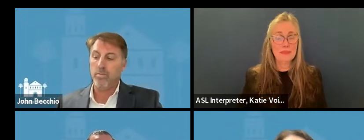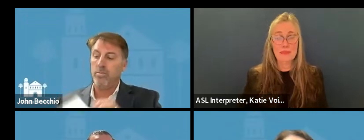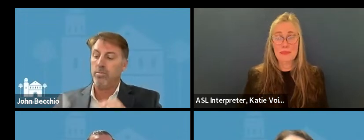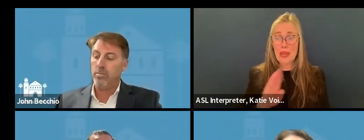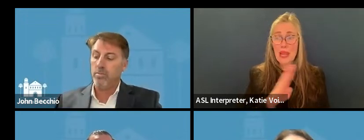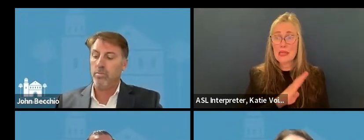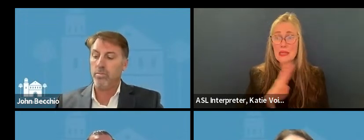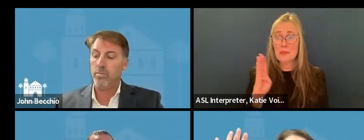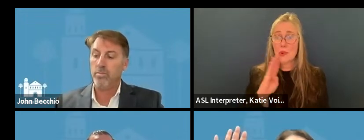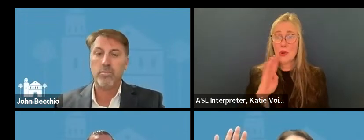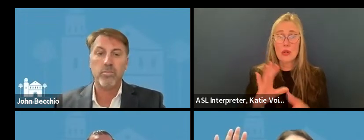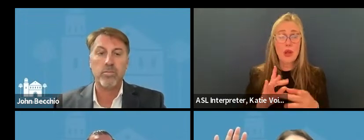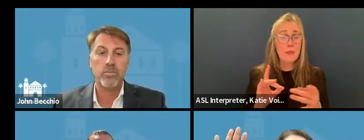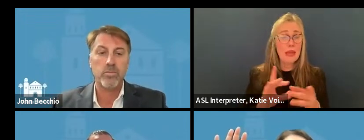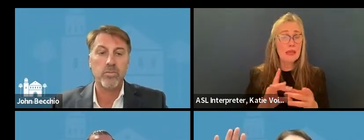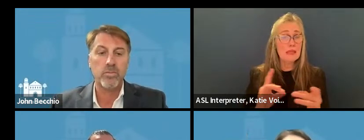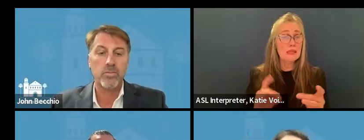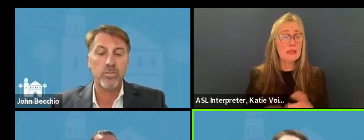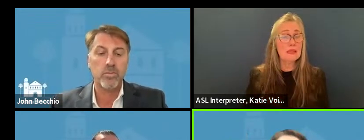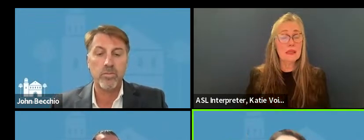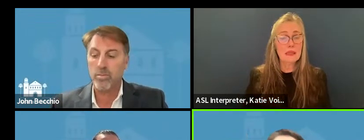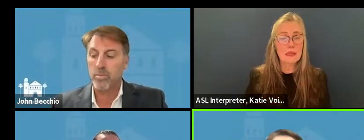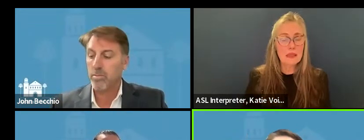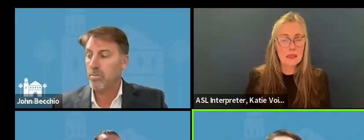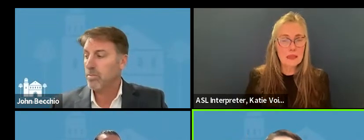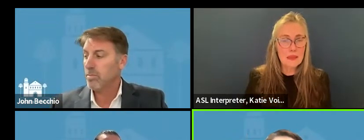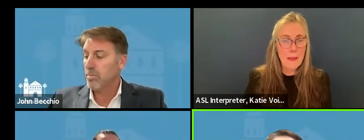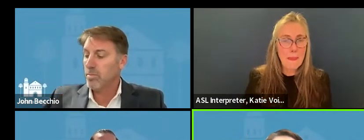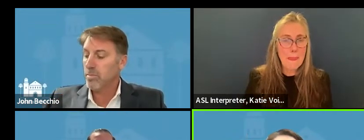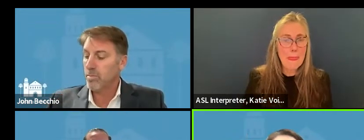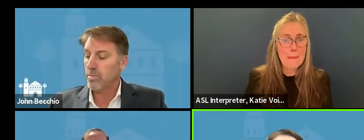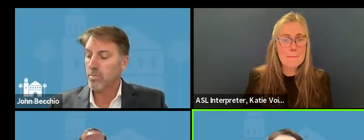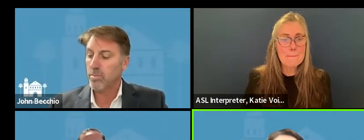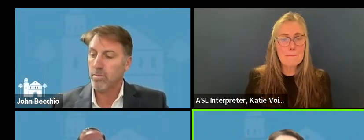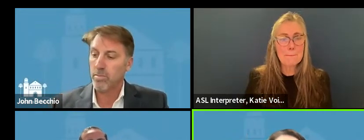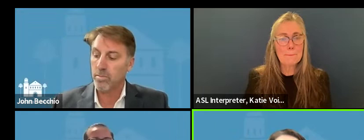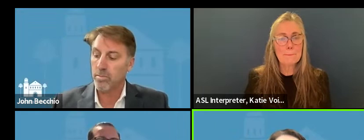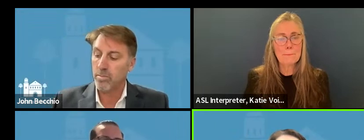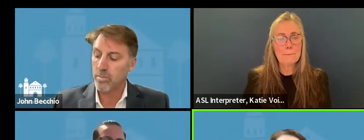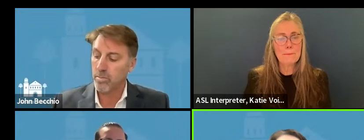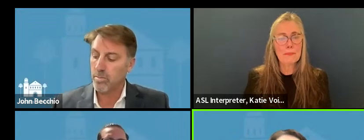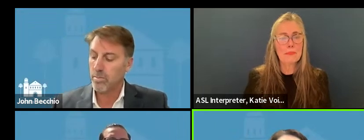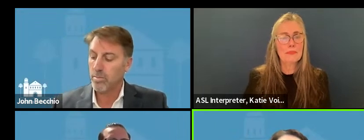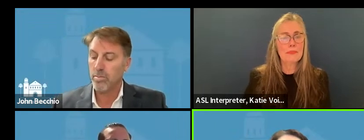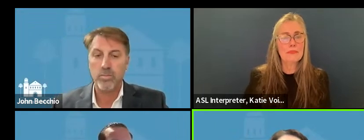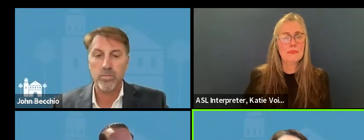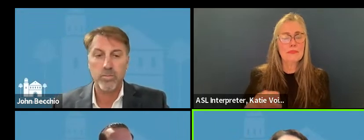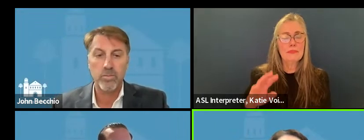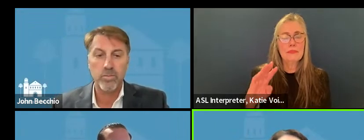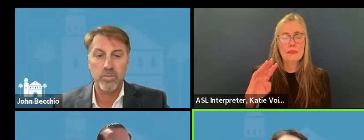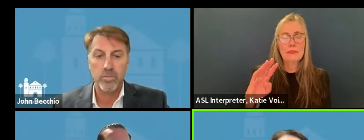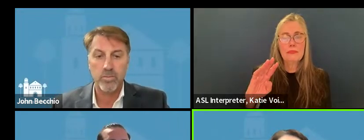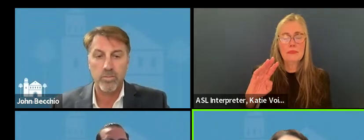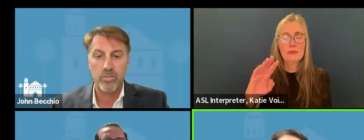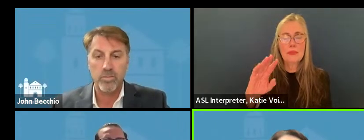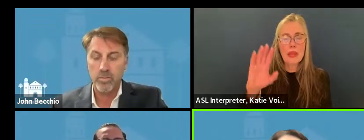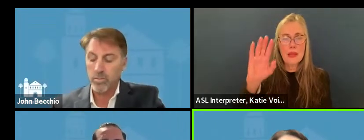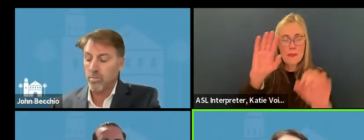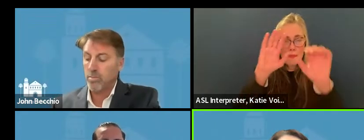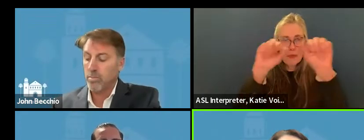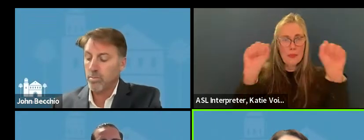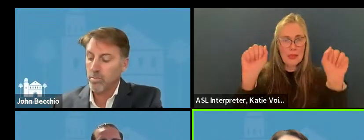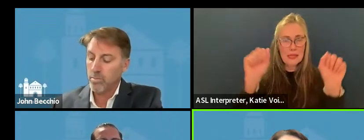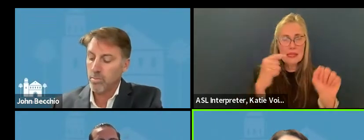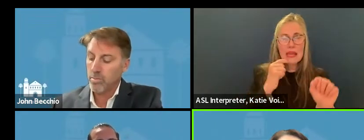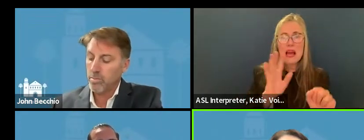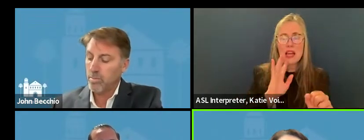Okay, we're good on that. Ms. Sims, yes. Just wanted you to know that I did speak with Ms. Hernandez and